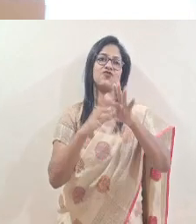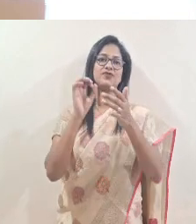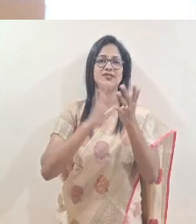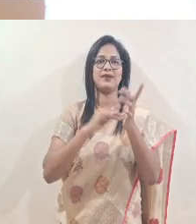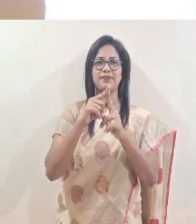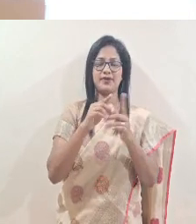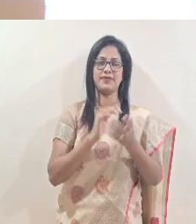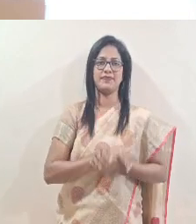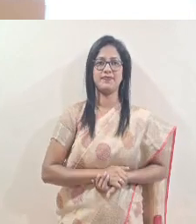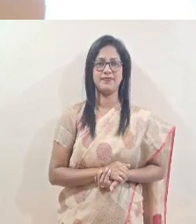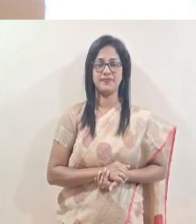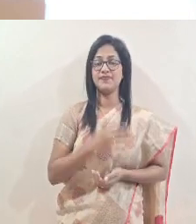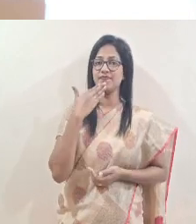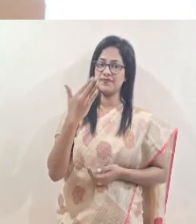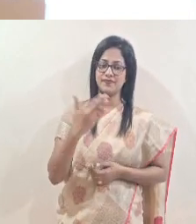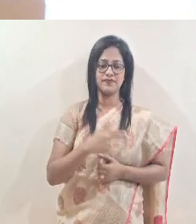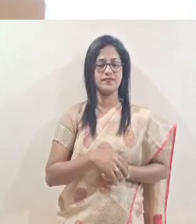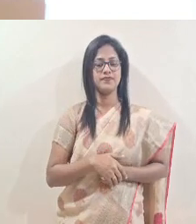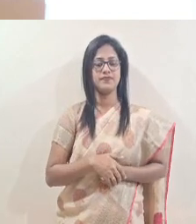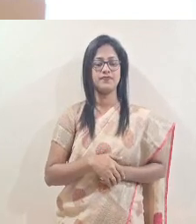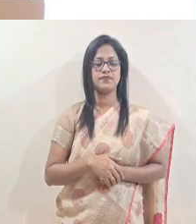well. Thank you.